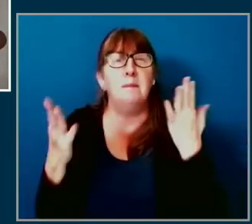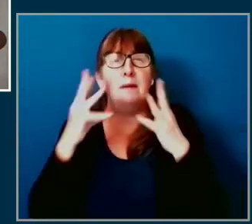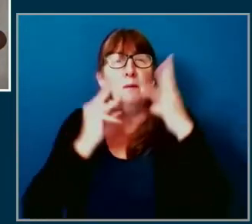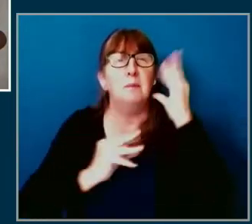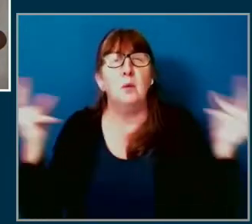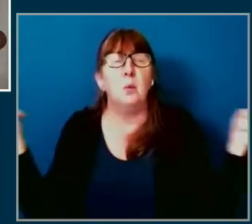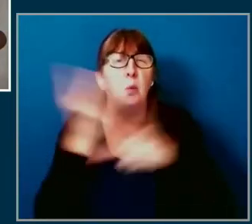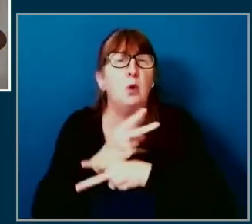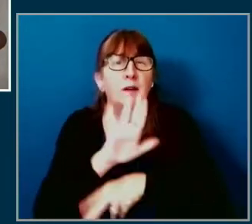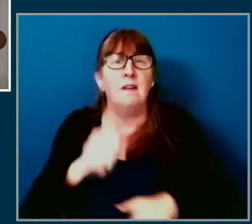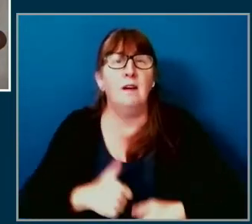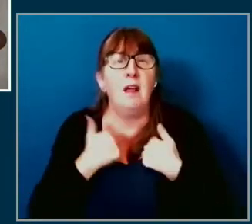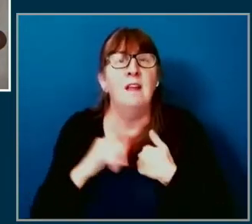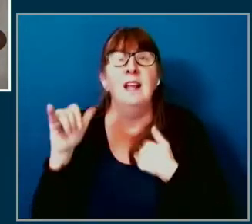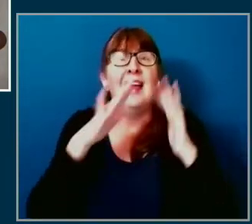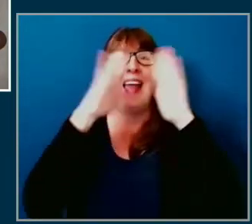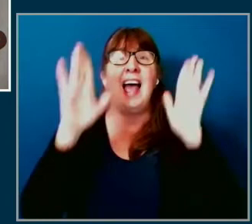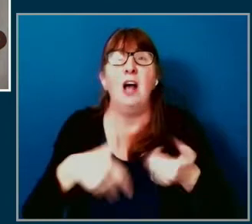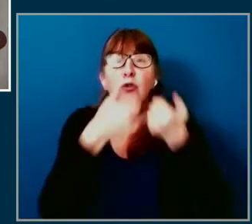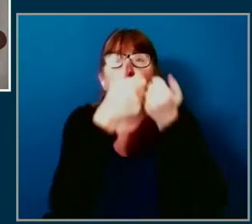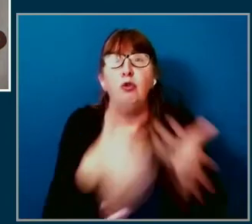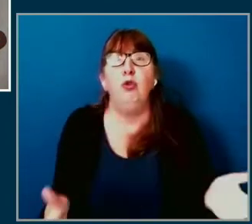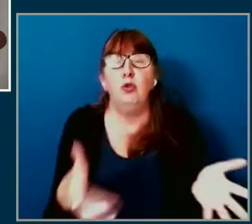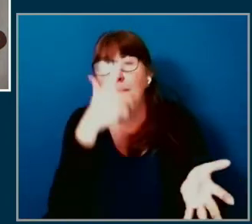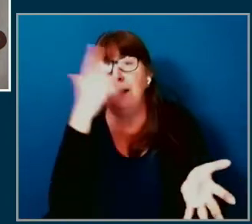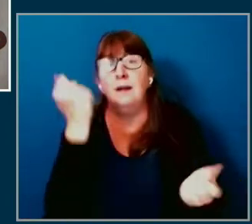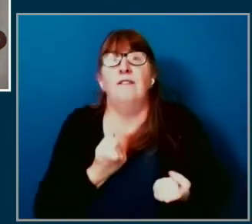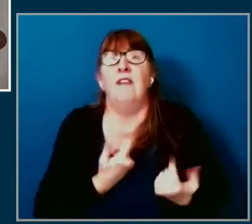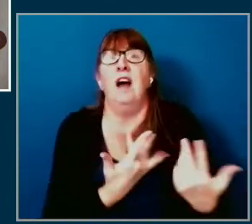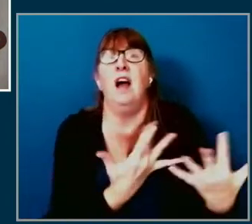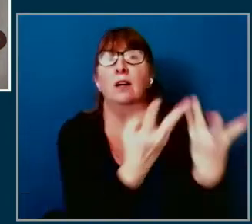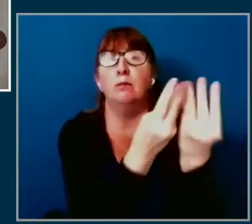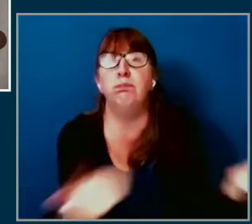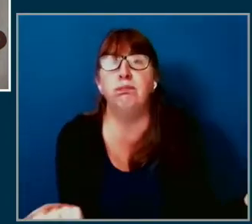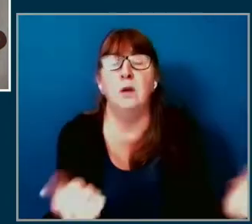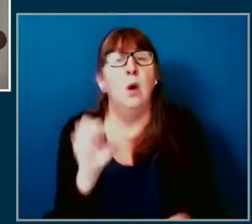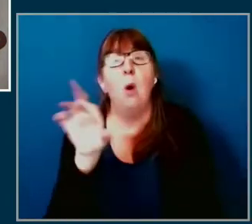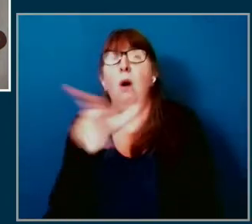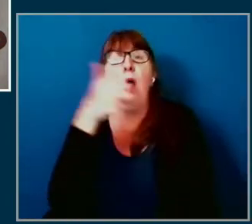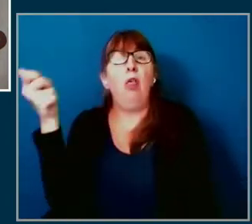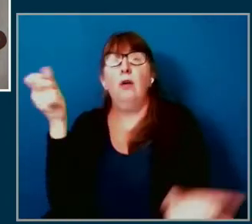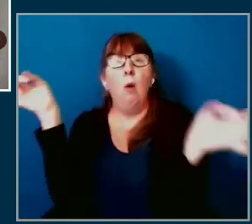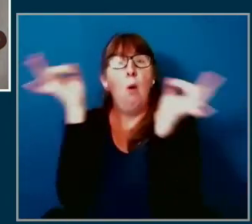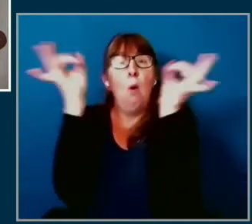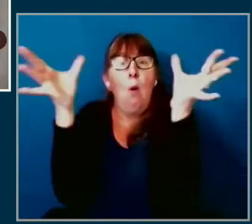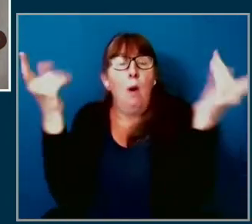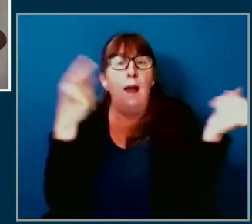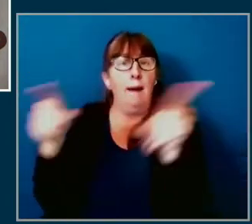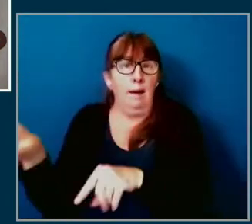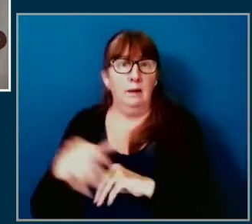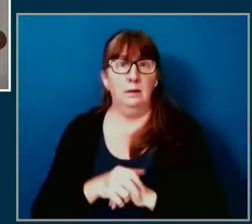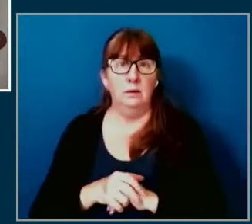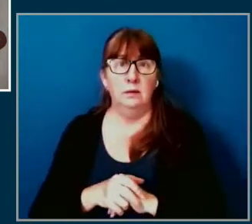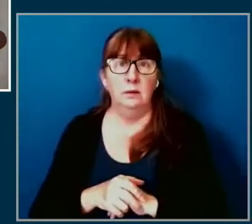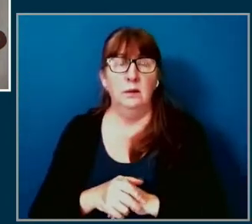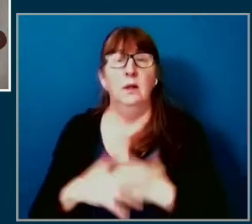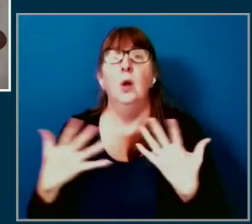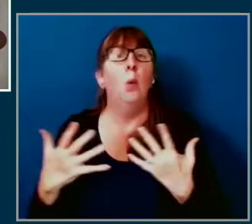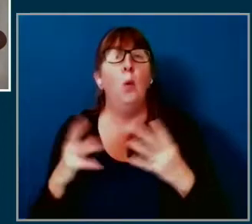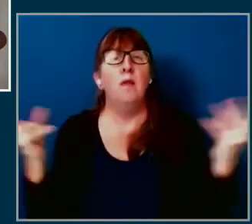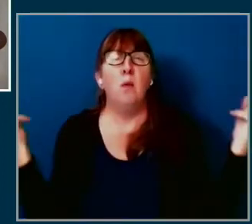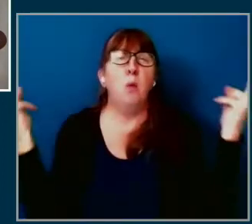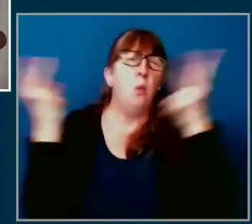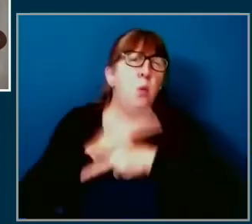like losing their homes to devastating wildfires or to other natural disasters. When the worst wildfires in our state's